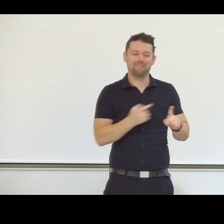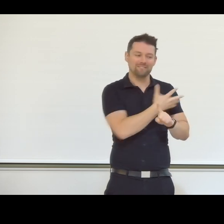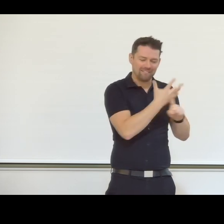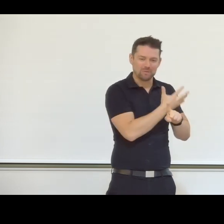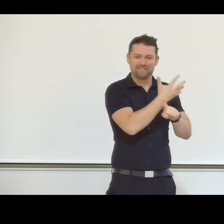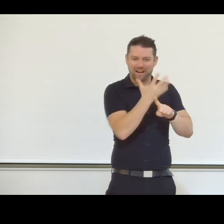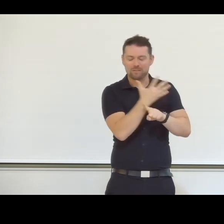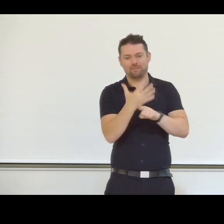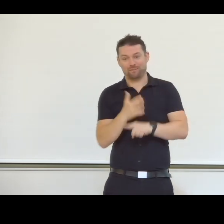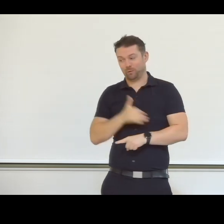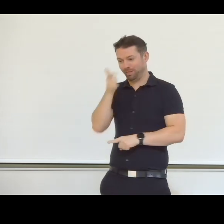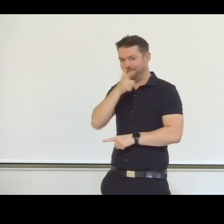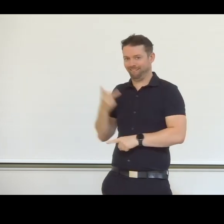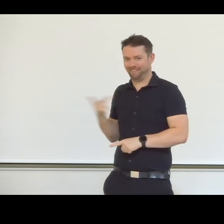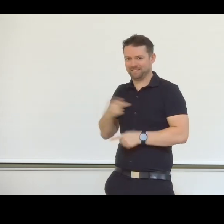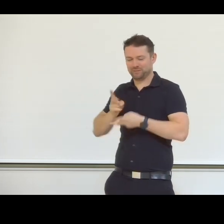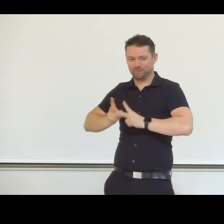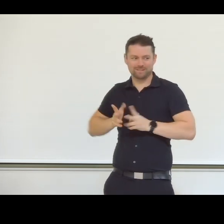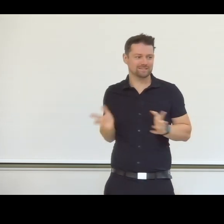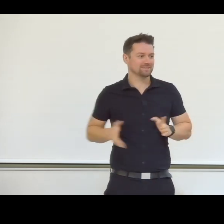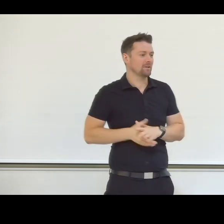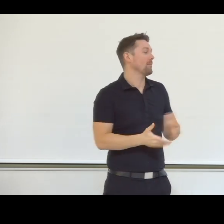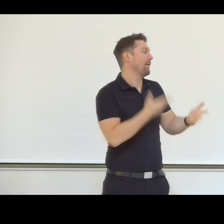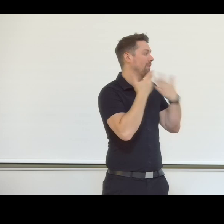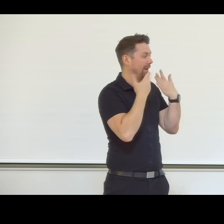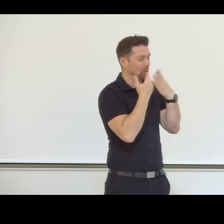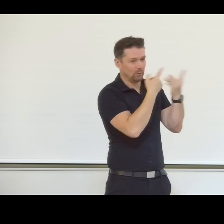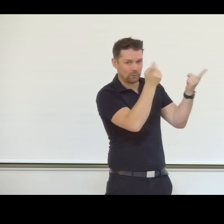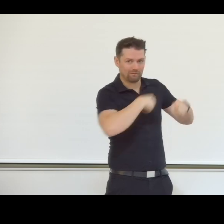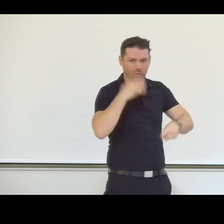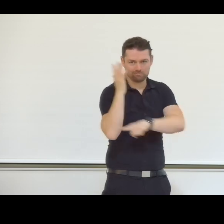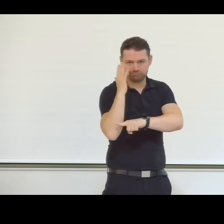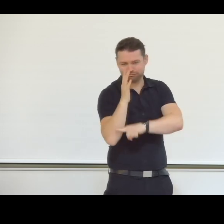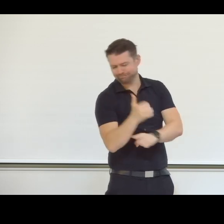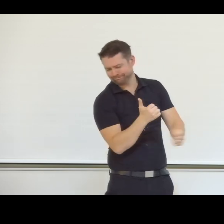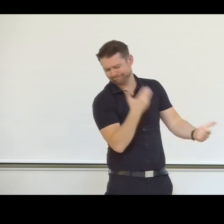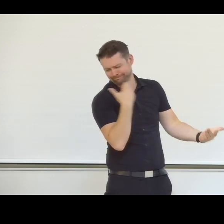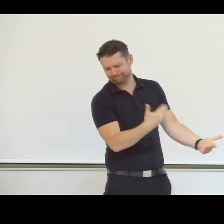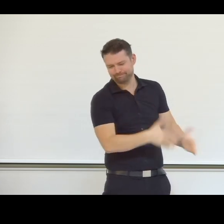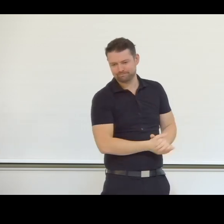Thank you so much for this wonderful talk.